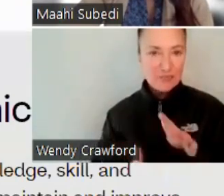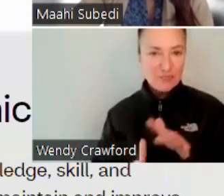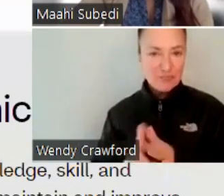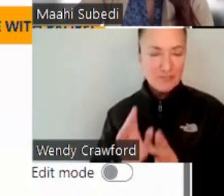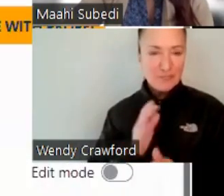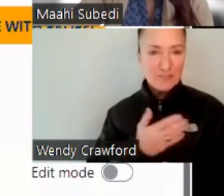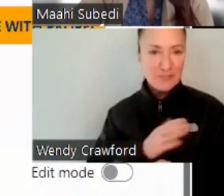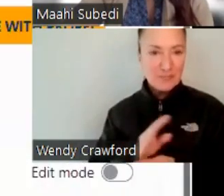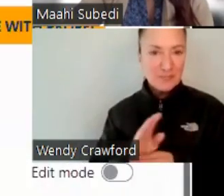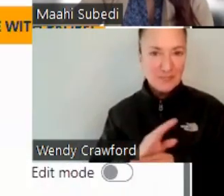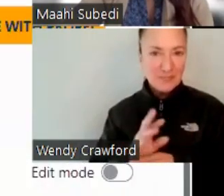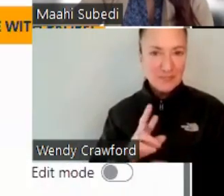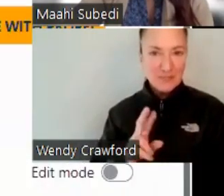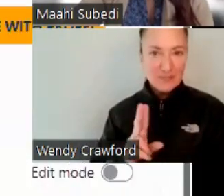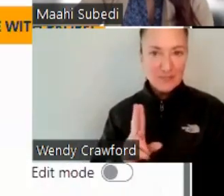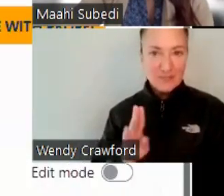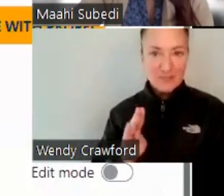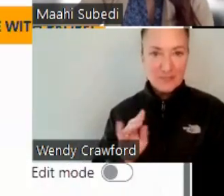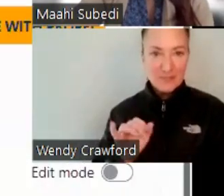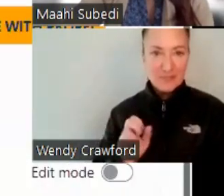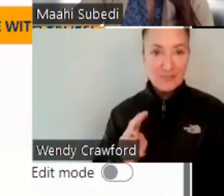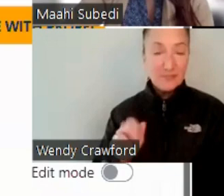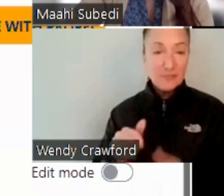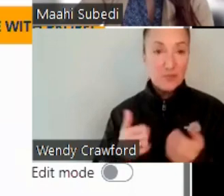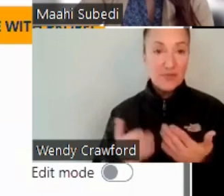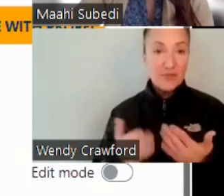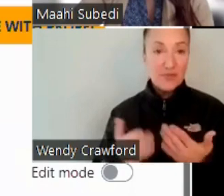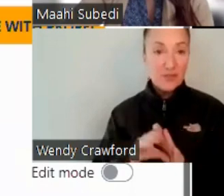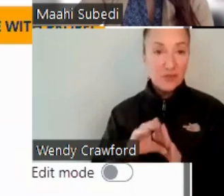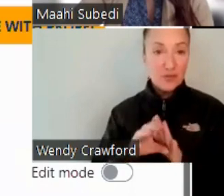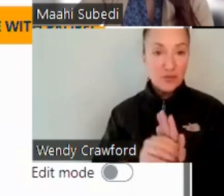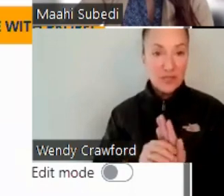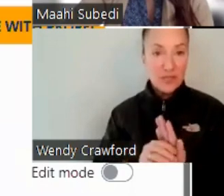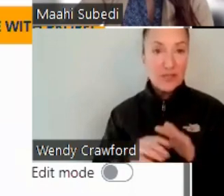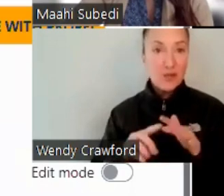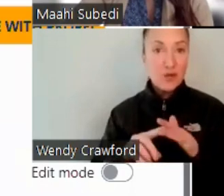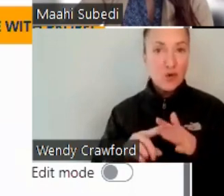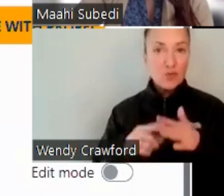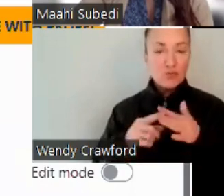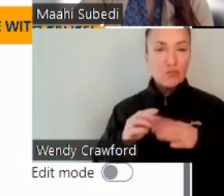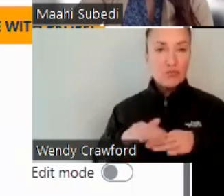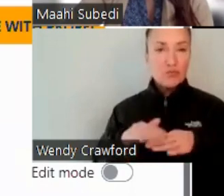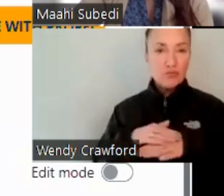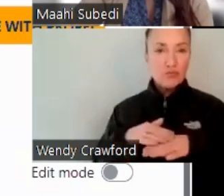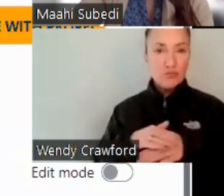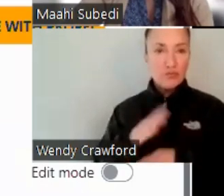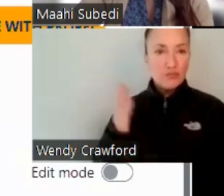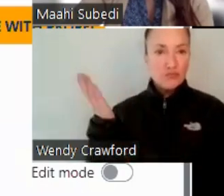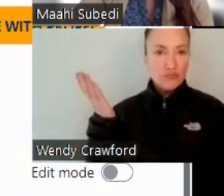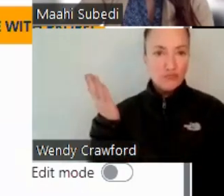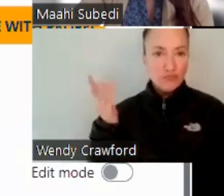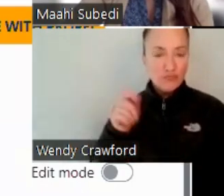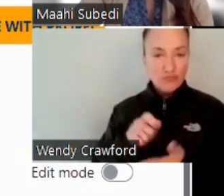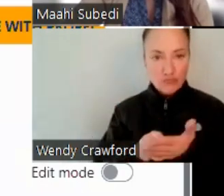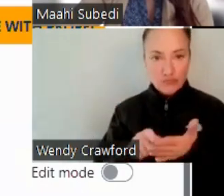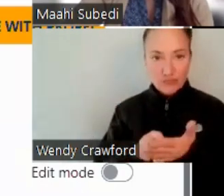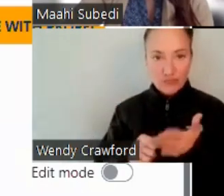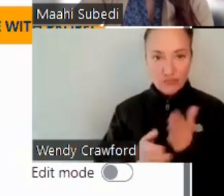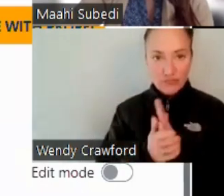company, Rubin, provides an online curriculum called Emerge with a variety of writing and speaking skill practice.